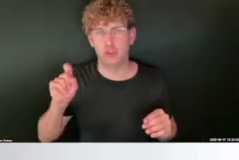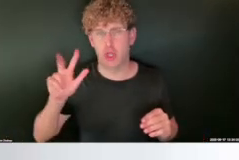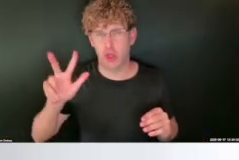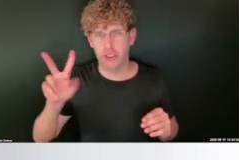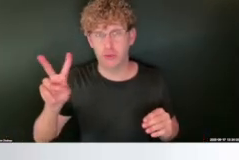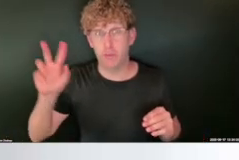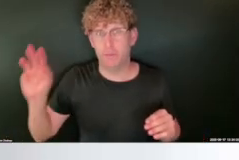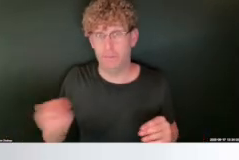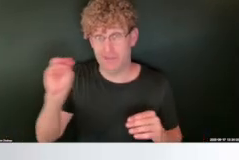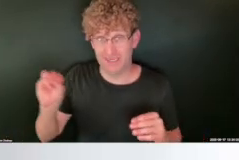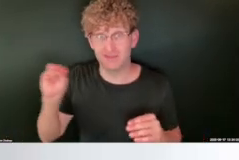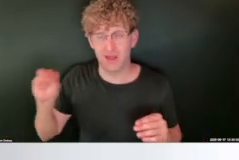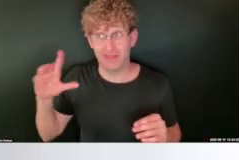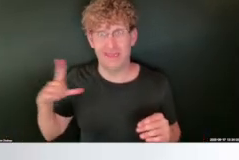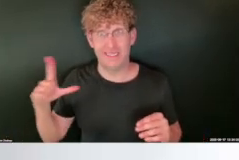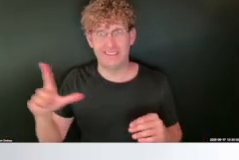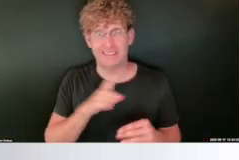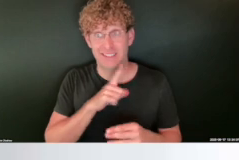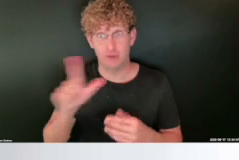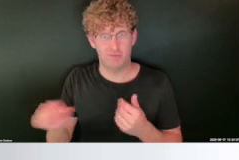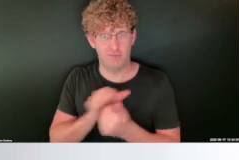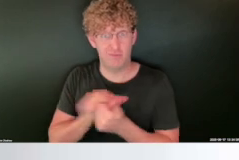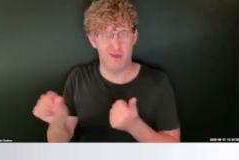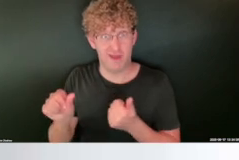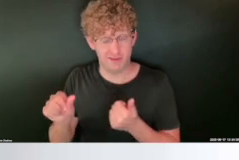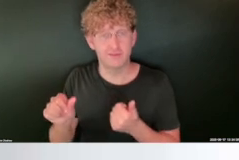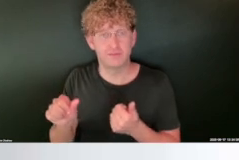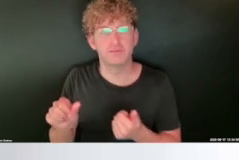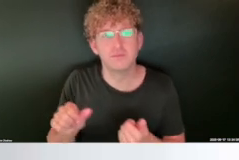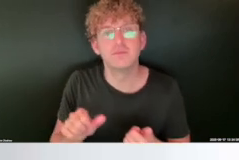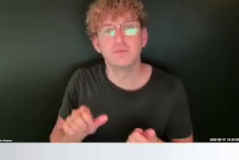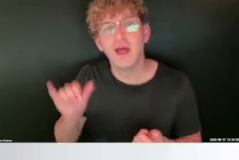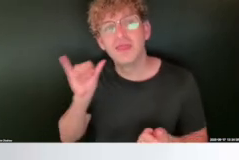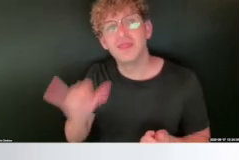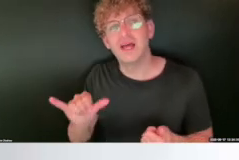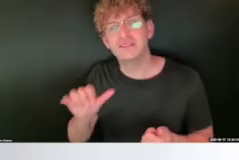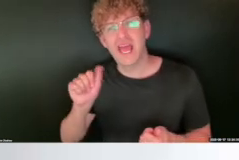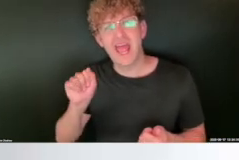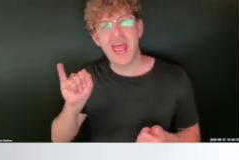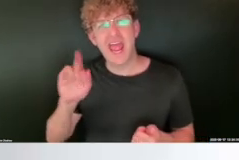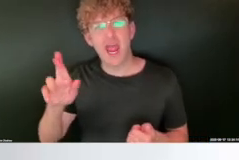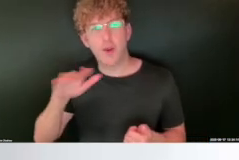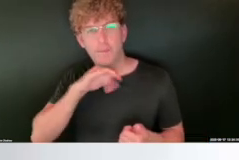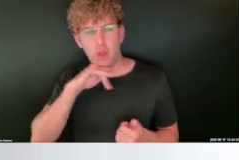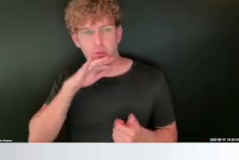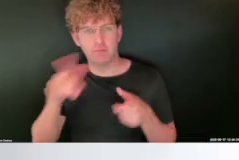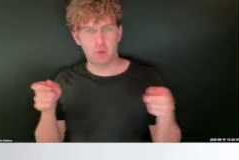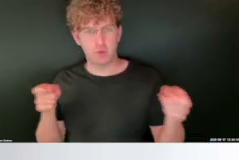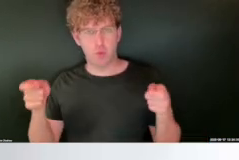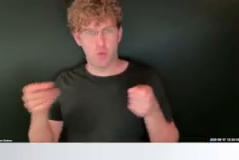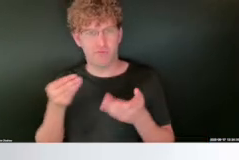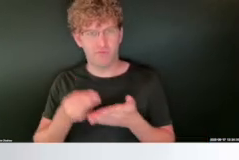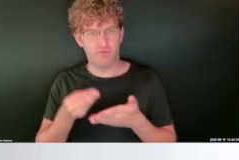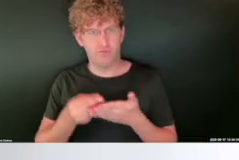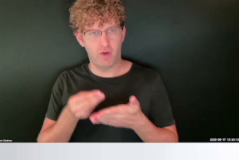legislature passed, that was from the Air Pollution Control Fund, specifically for HVIP. So